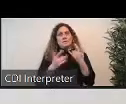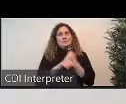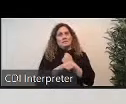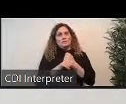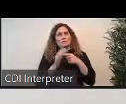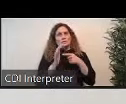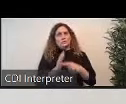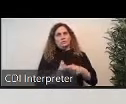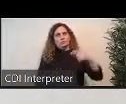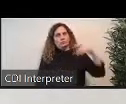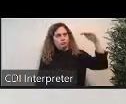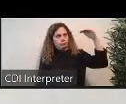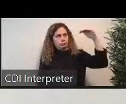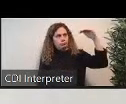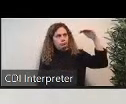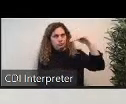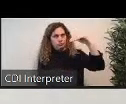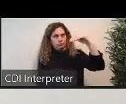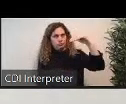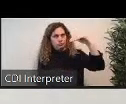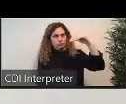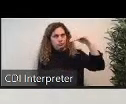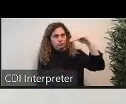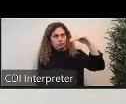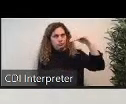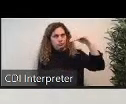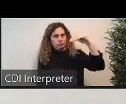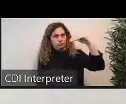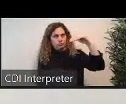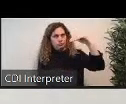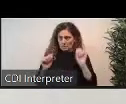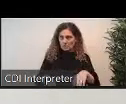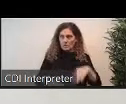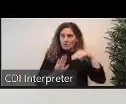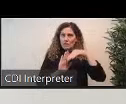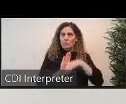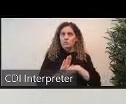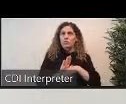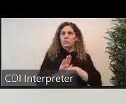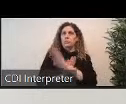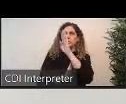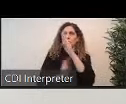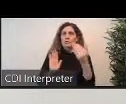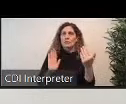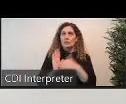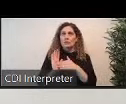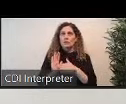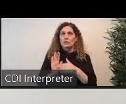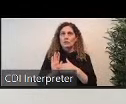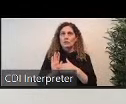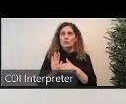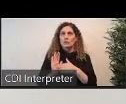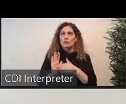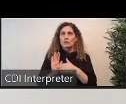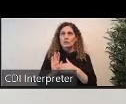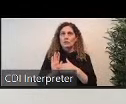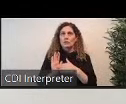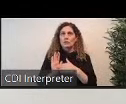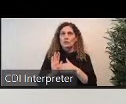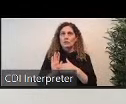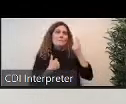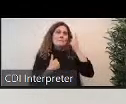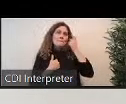So I think there's a few warning signs right now that there may be another surge coming. So one of the most clear warning signs